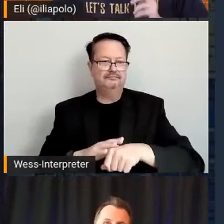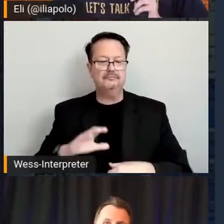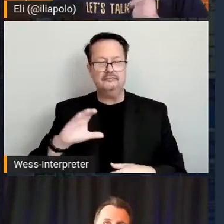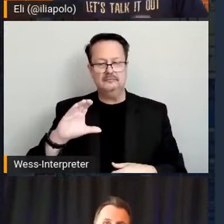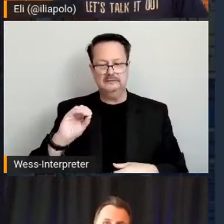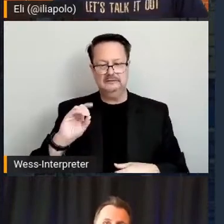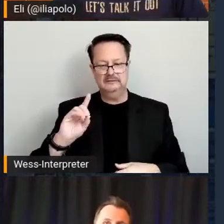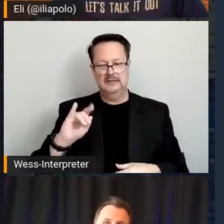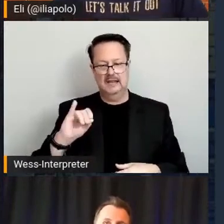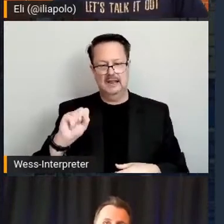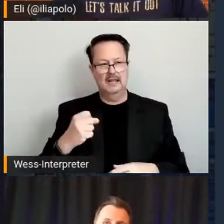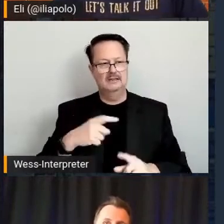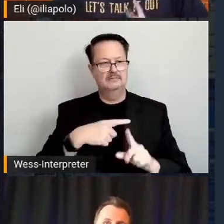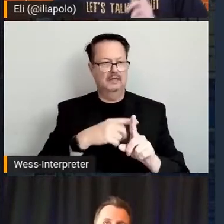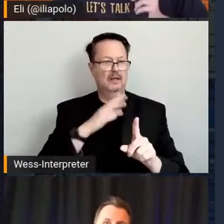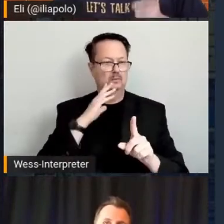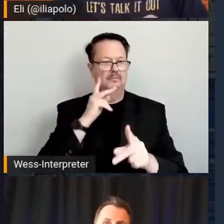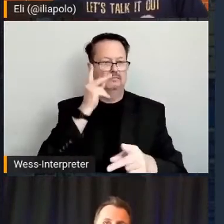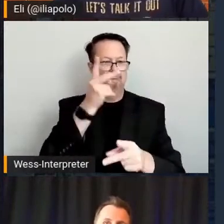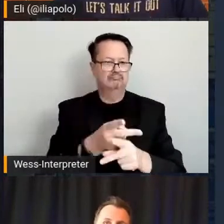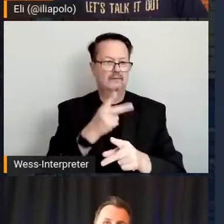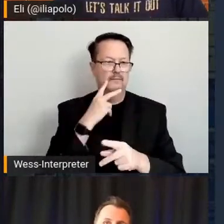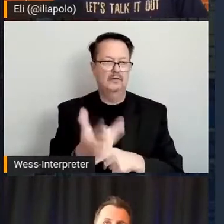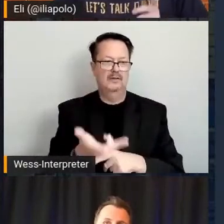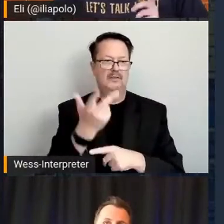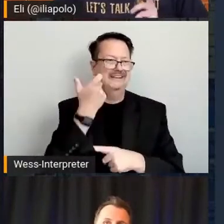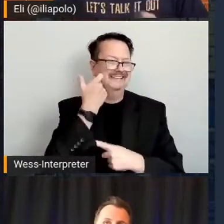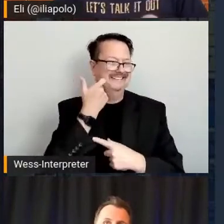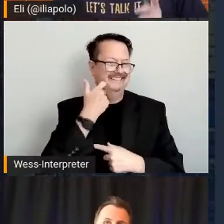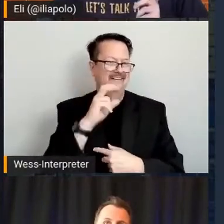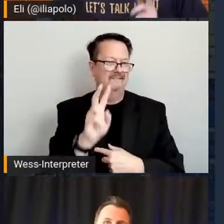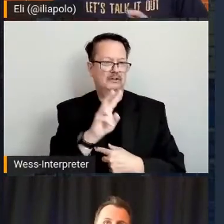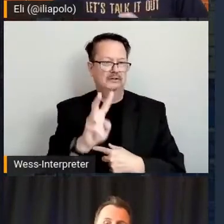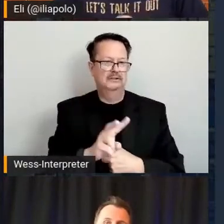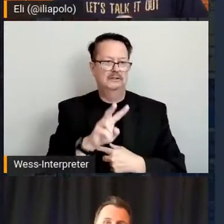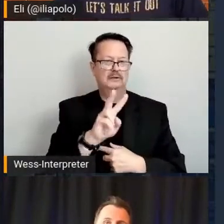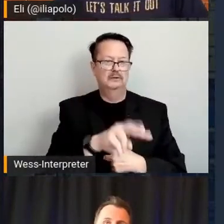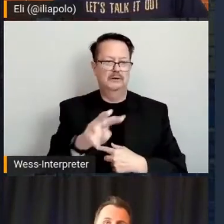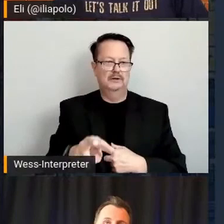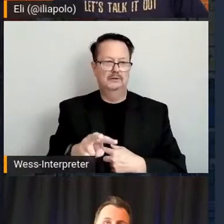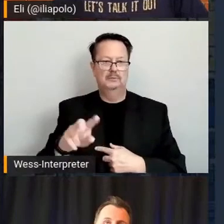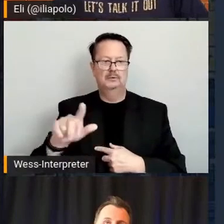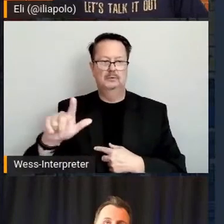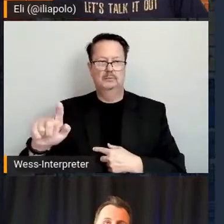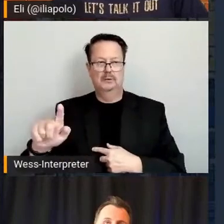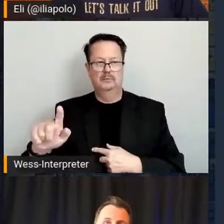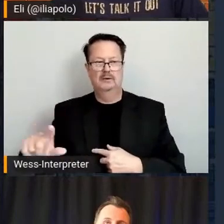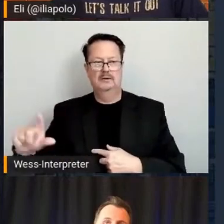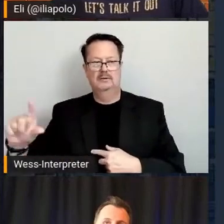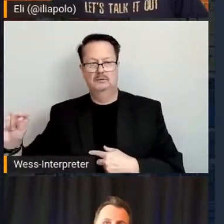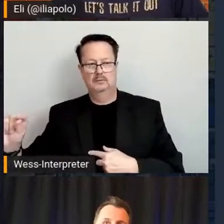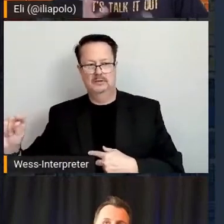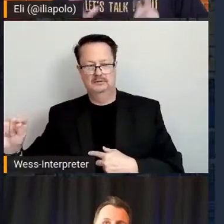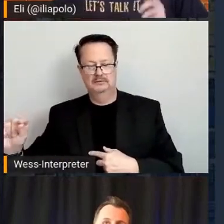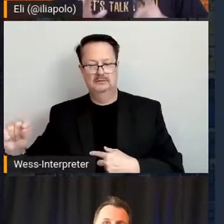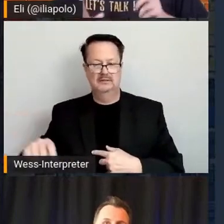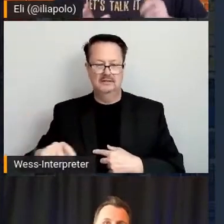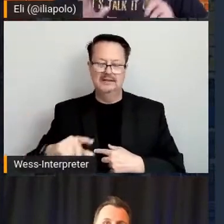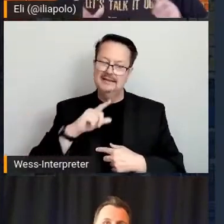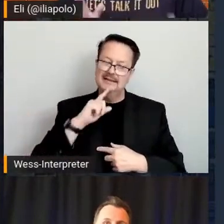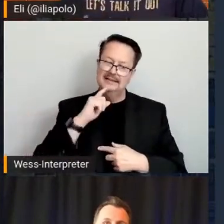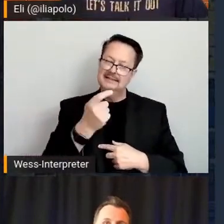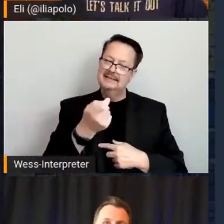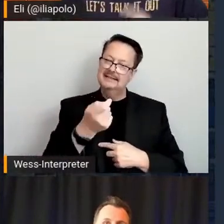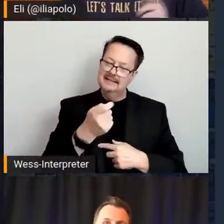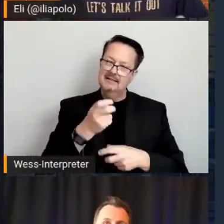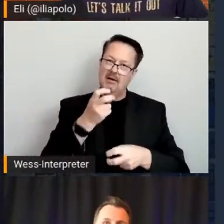maintained for the 3 latest versions of Kubernetes. As of now, these are 22, 21, and 20. It's a little hard to kind